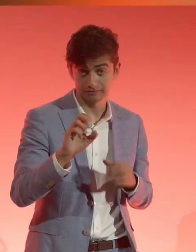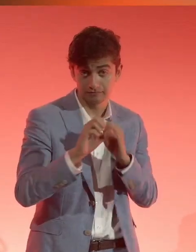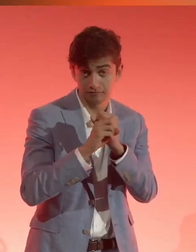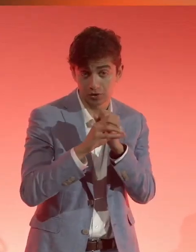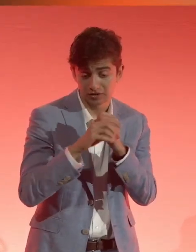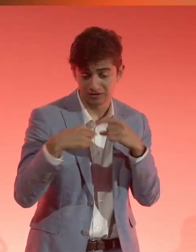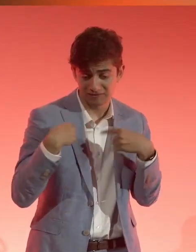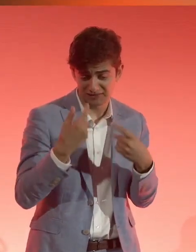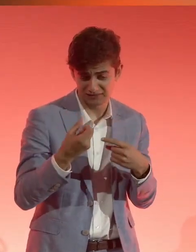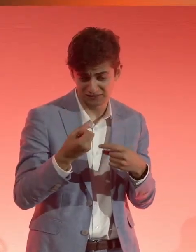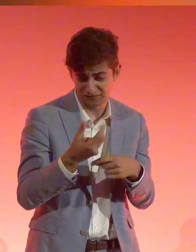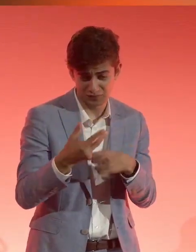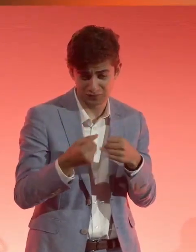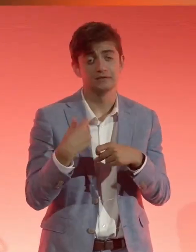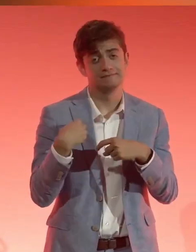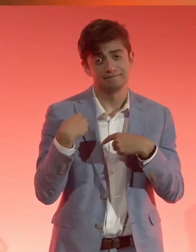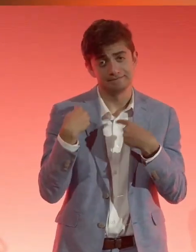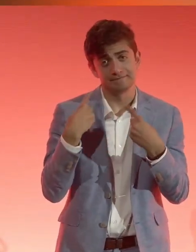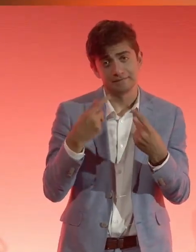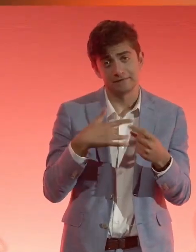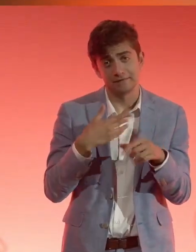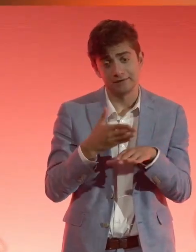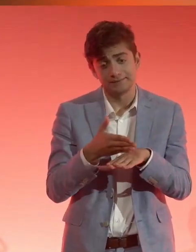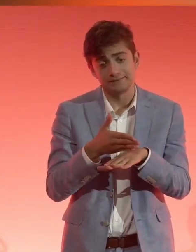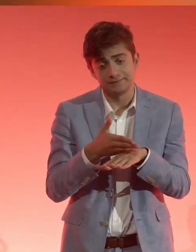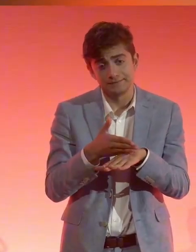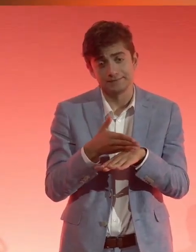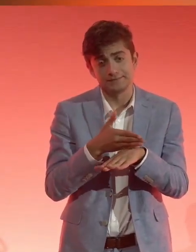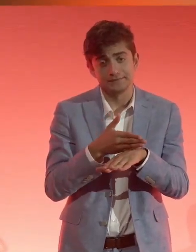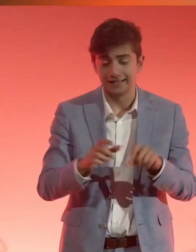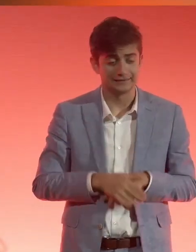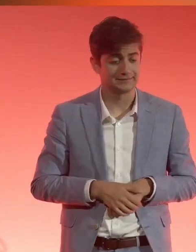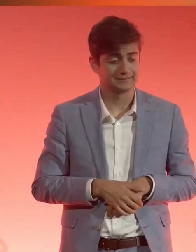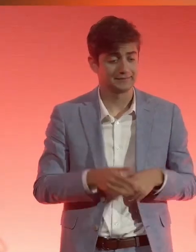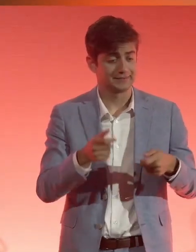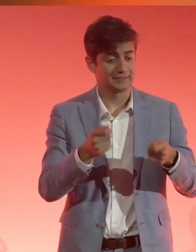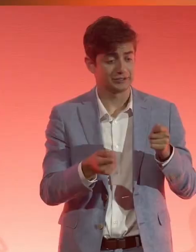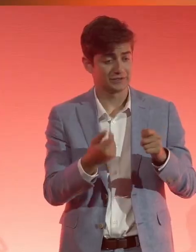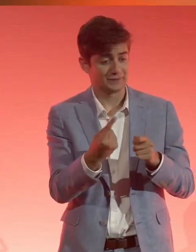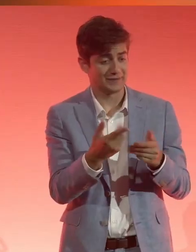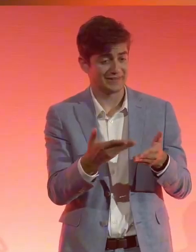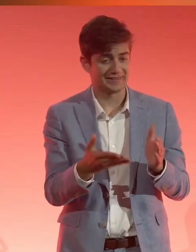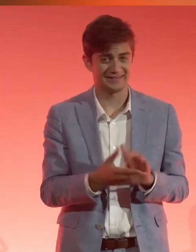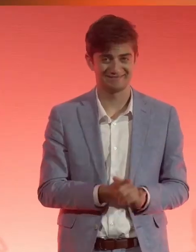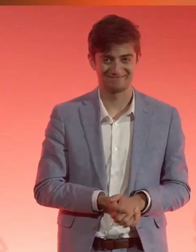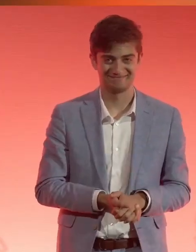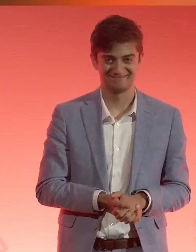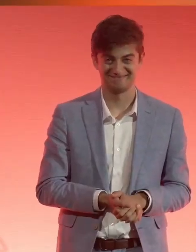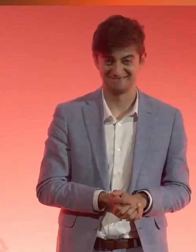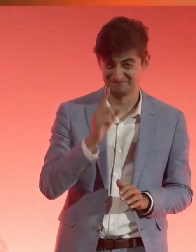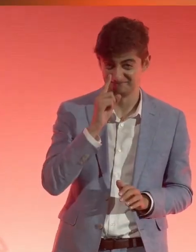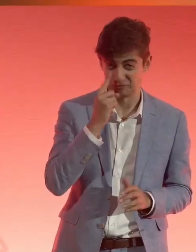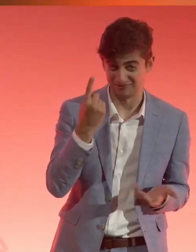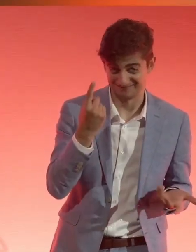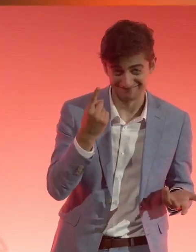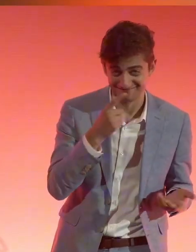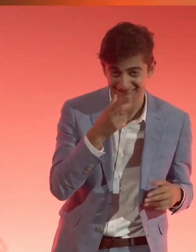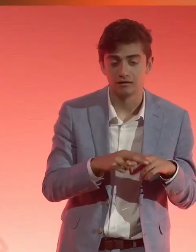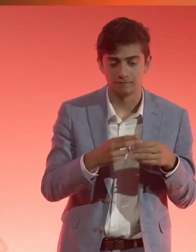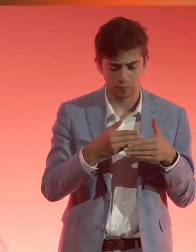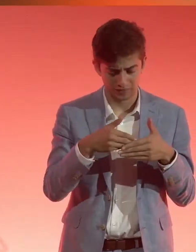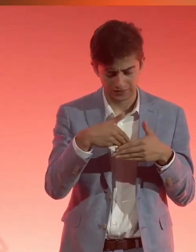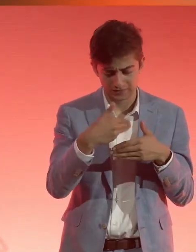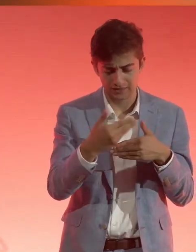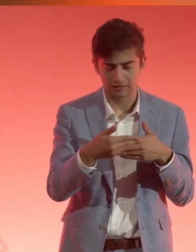years have felt very incremental. A/B test this, adjust that. Not great, not fun. Now, what is